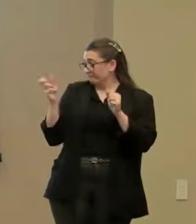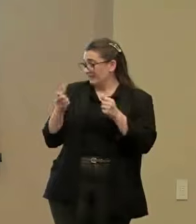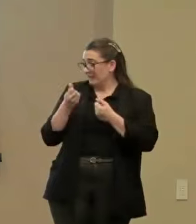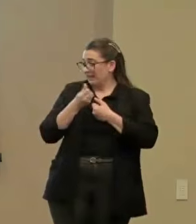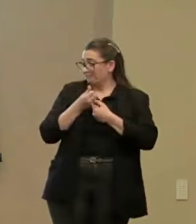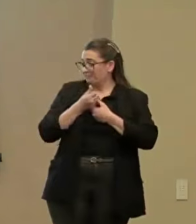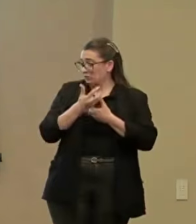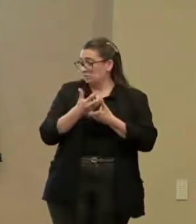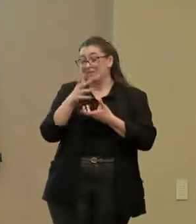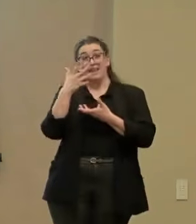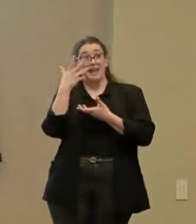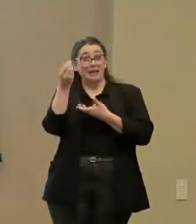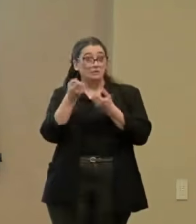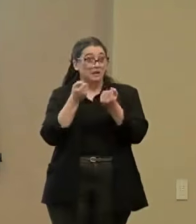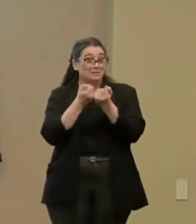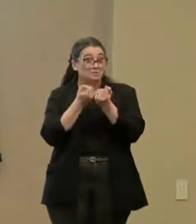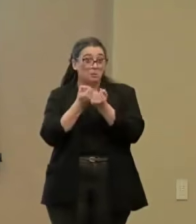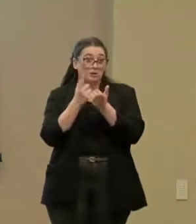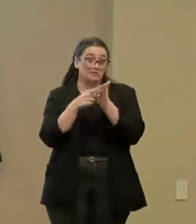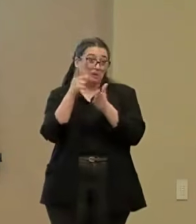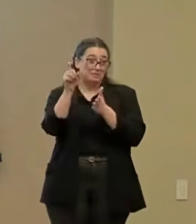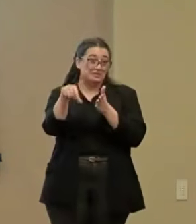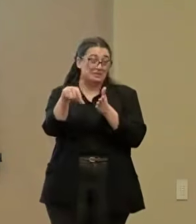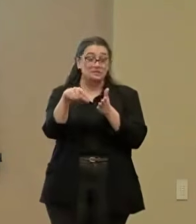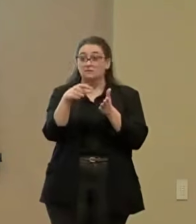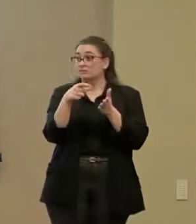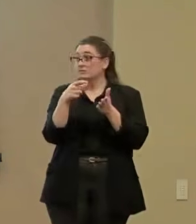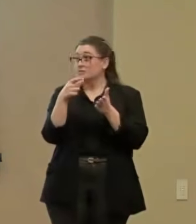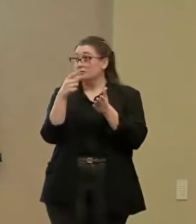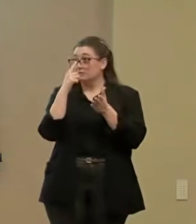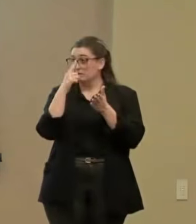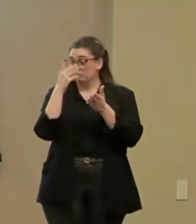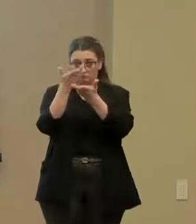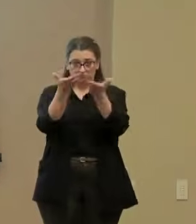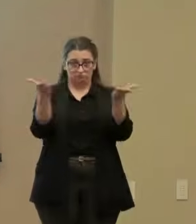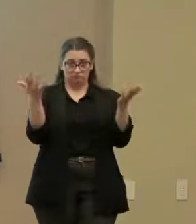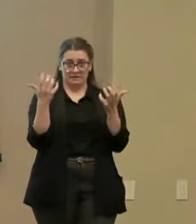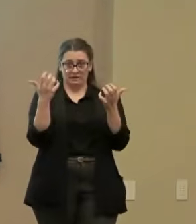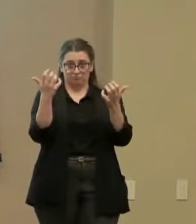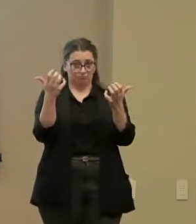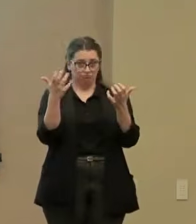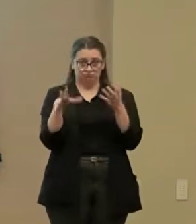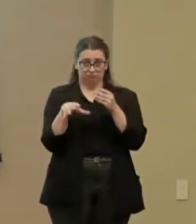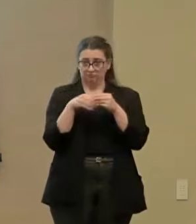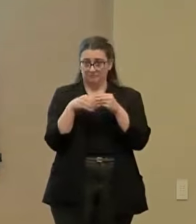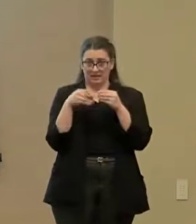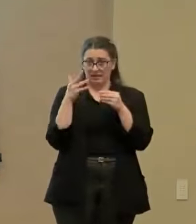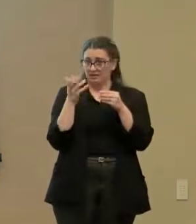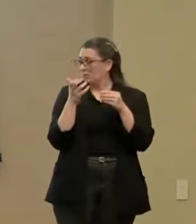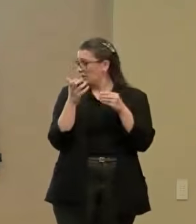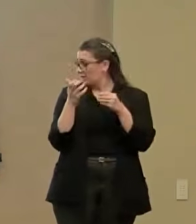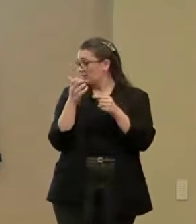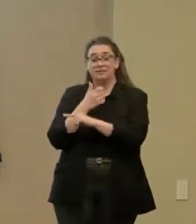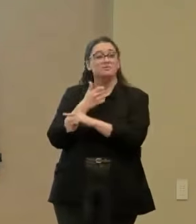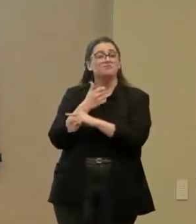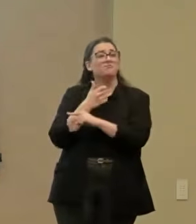other, outside help too. Does anybody in the room have anything to say? Does anybody want to add anything? Ladies? I